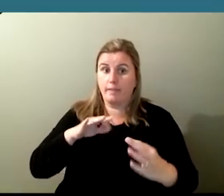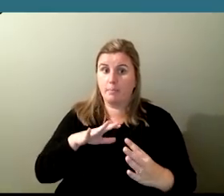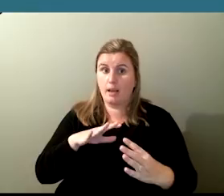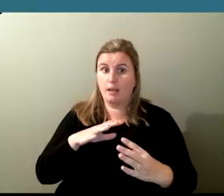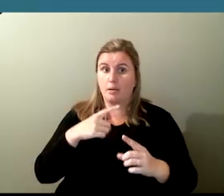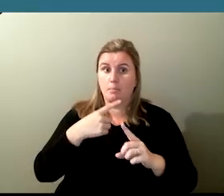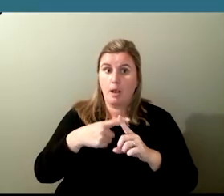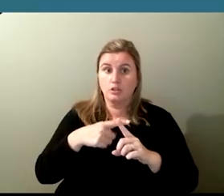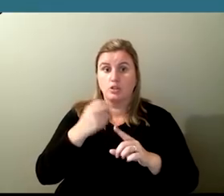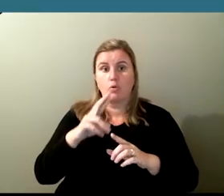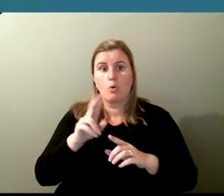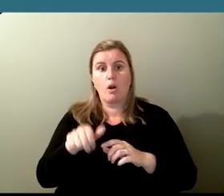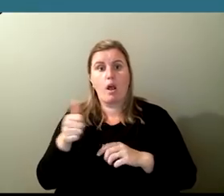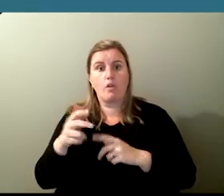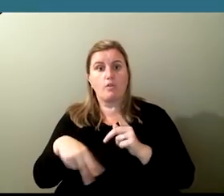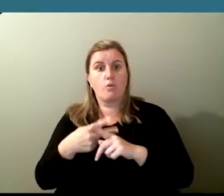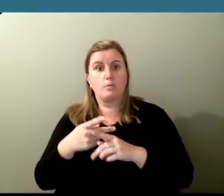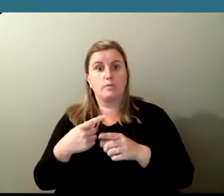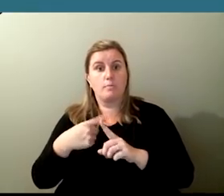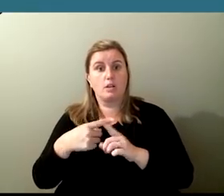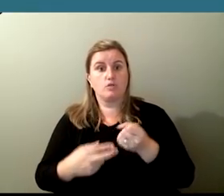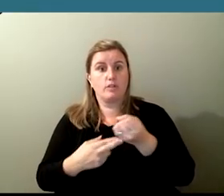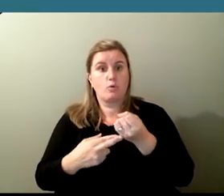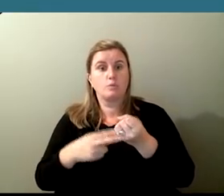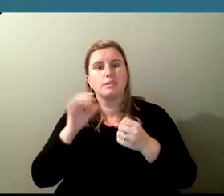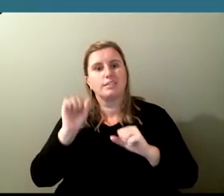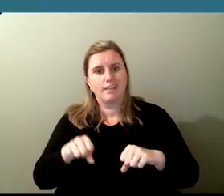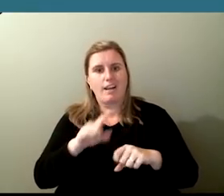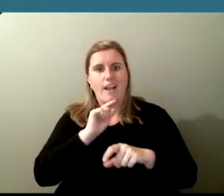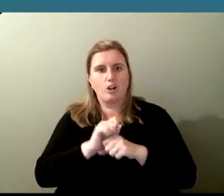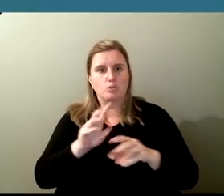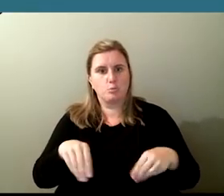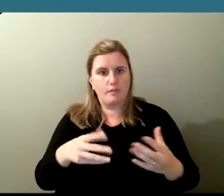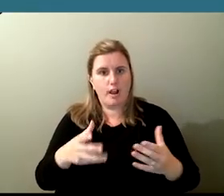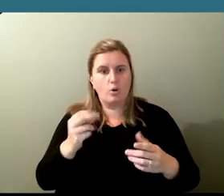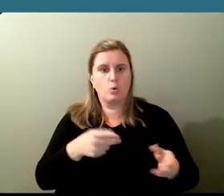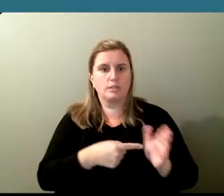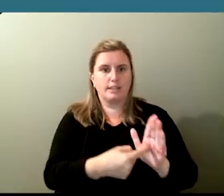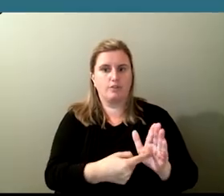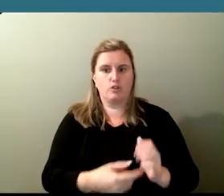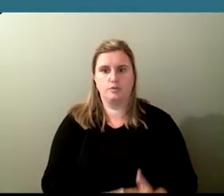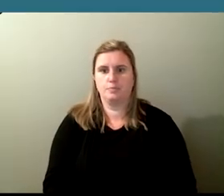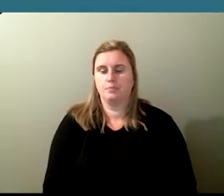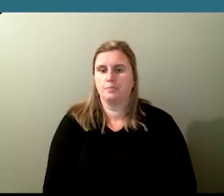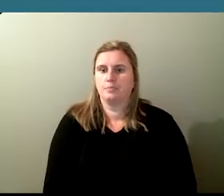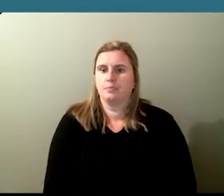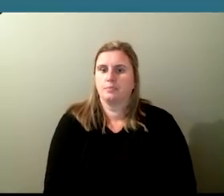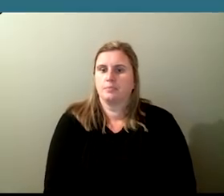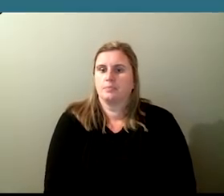positive or other forms of positive reinforcement could actually be provided or delivered.